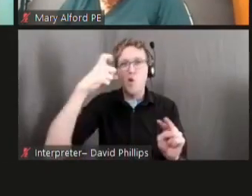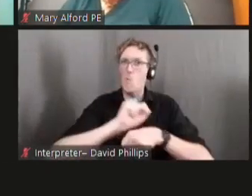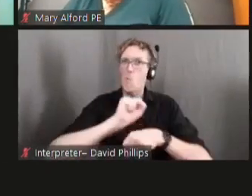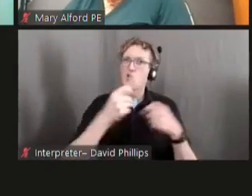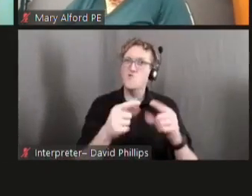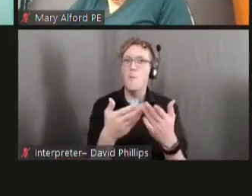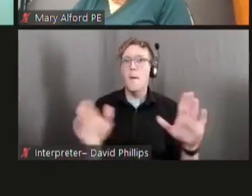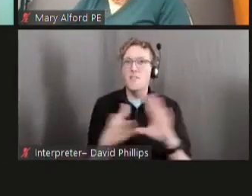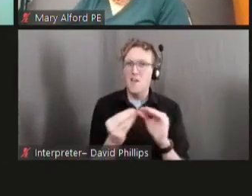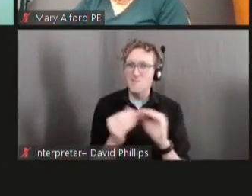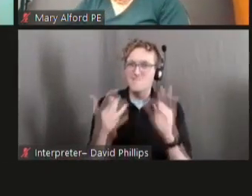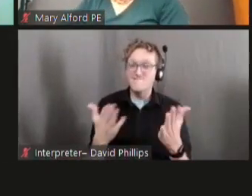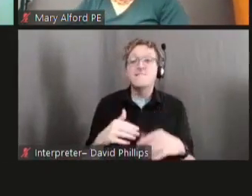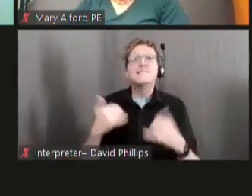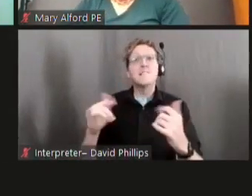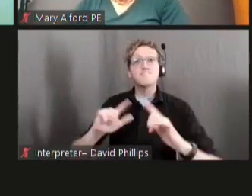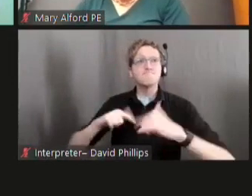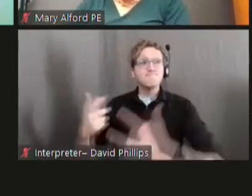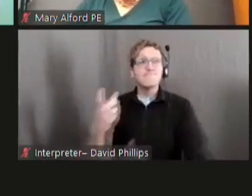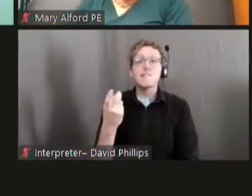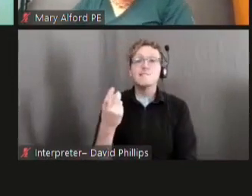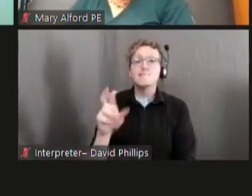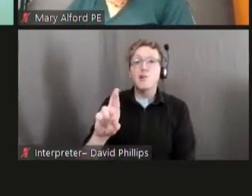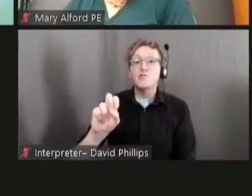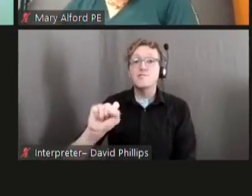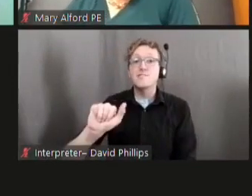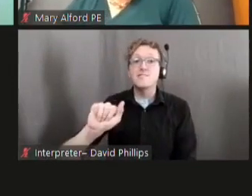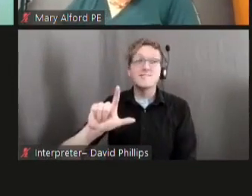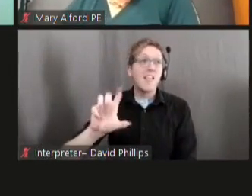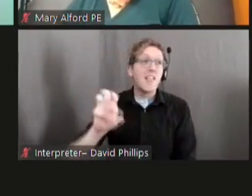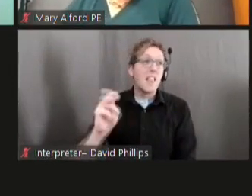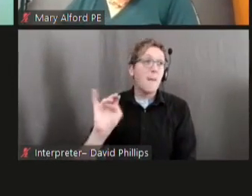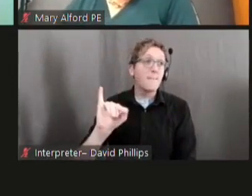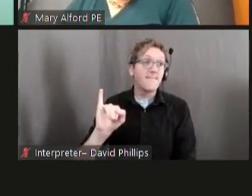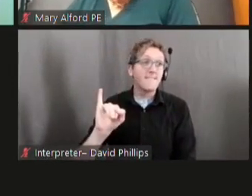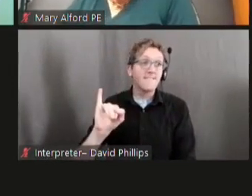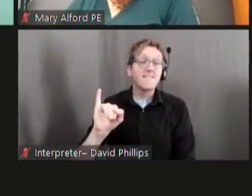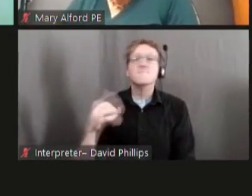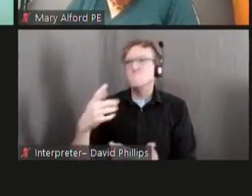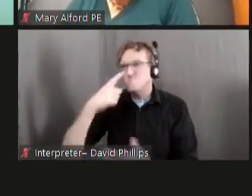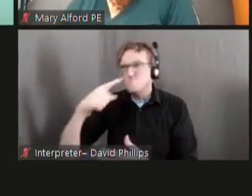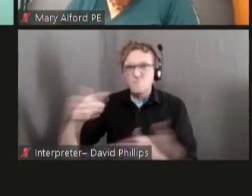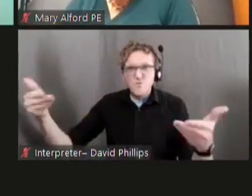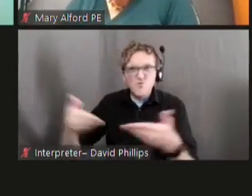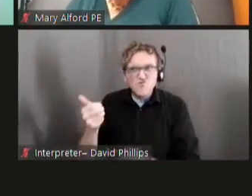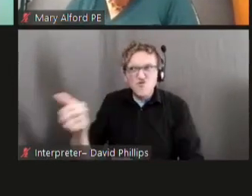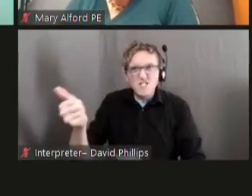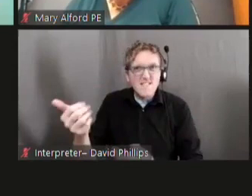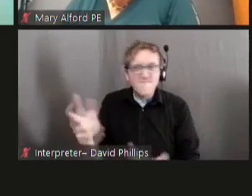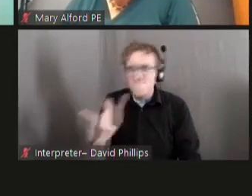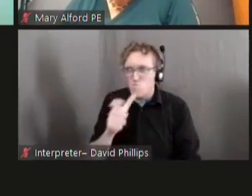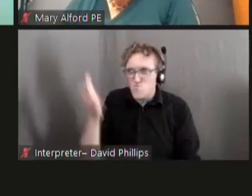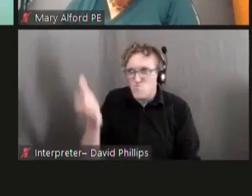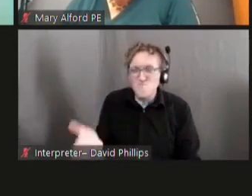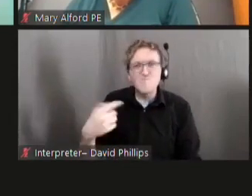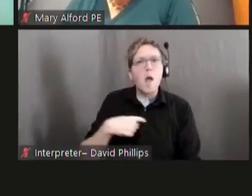and now give the floor to you, Dr. Salemi. If you could introduce yourself and your credentials for those of us that don't know you and the public